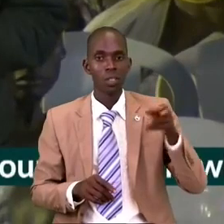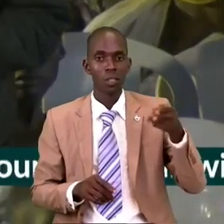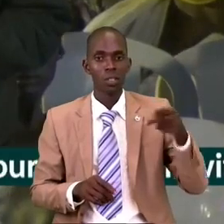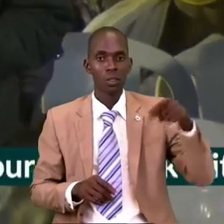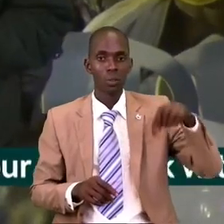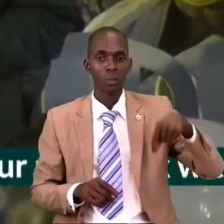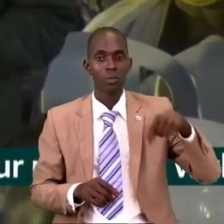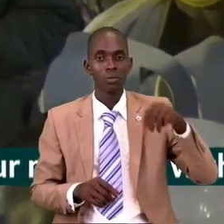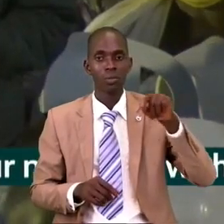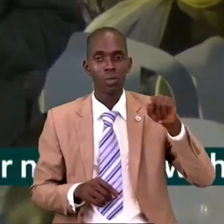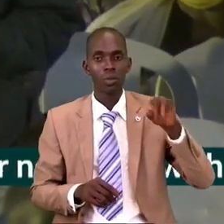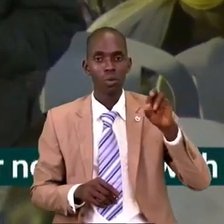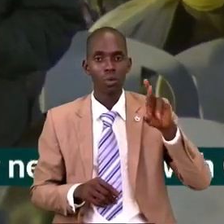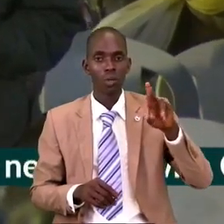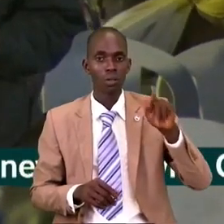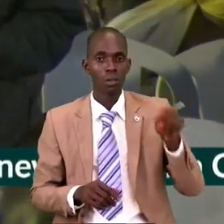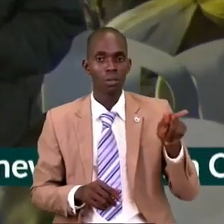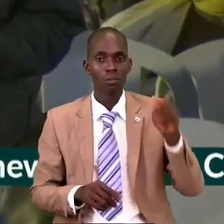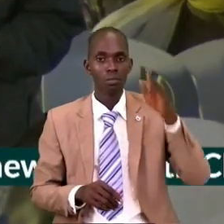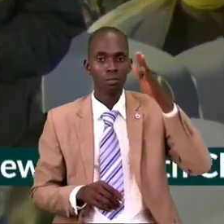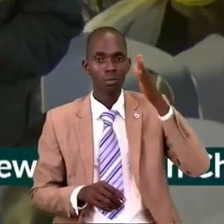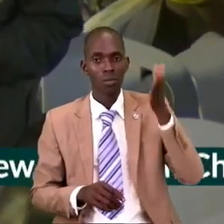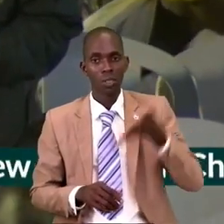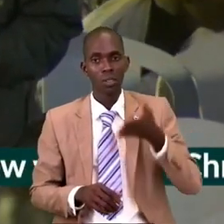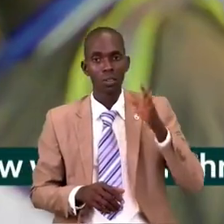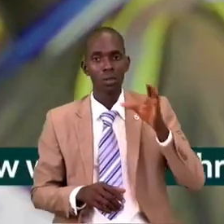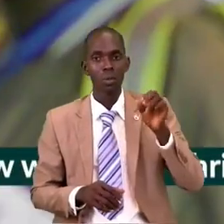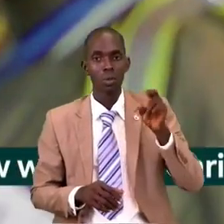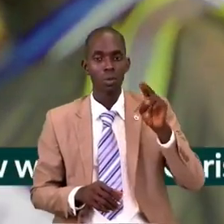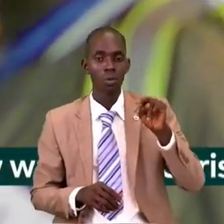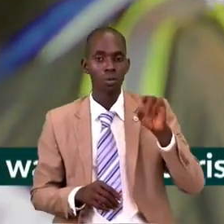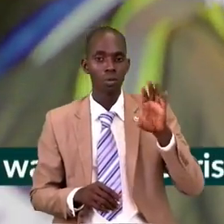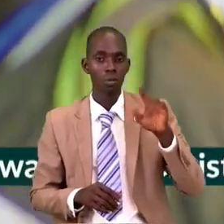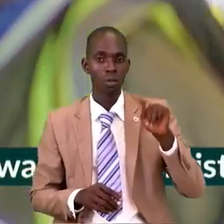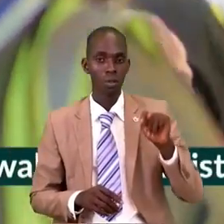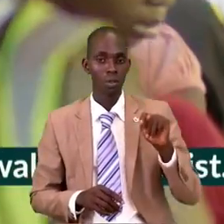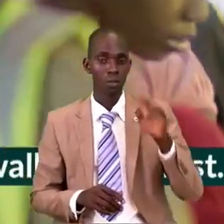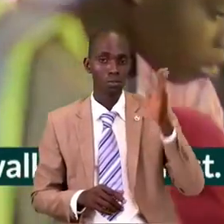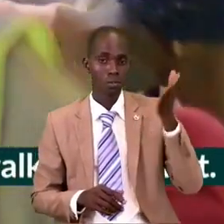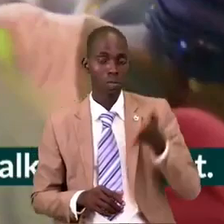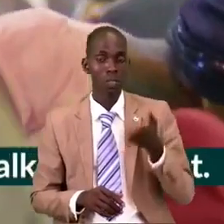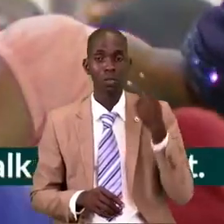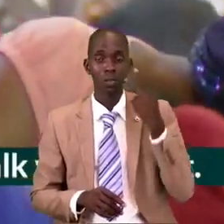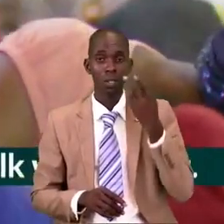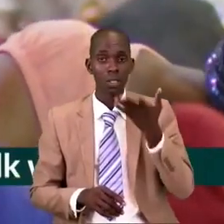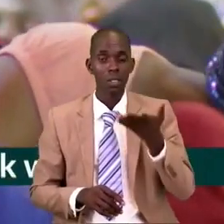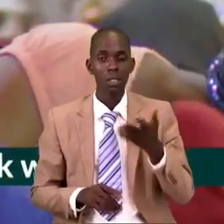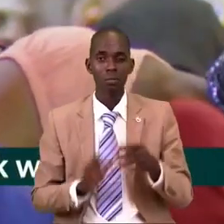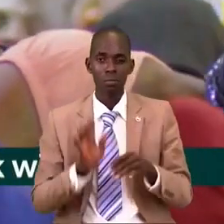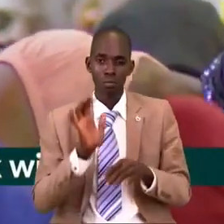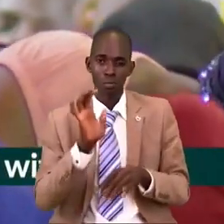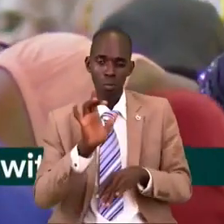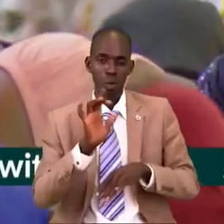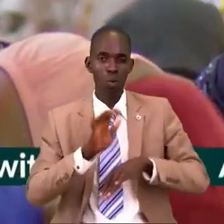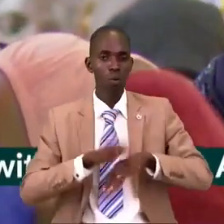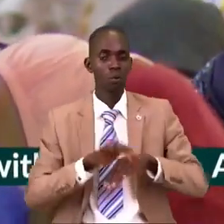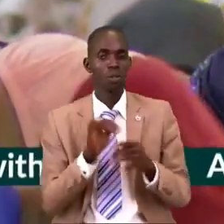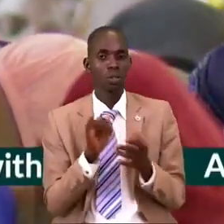Tonight is night of wonders. Tonight is night of